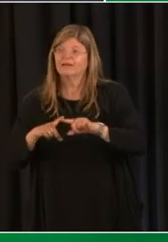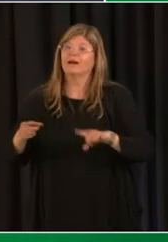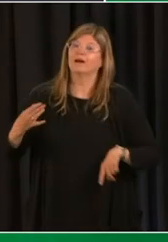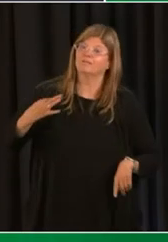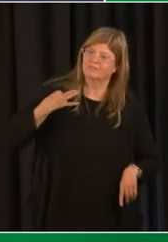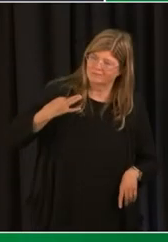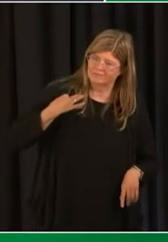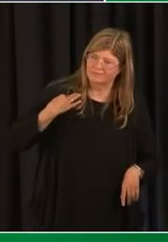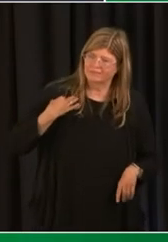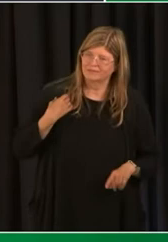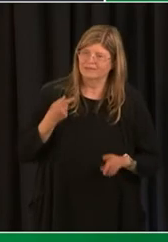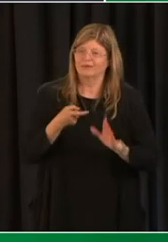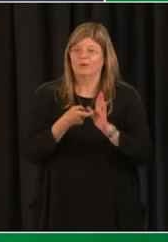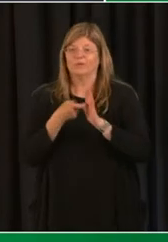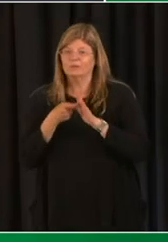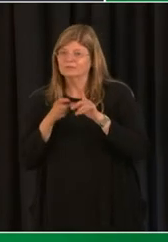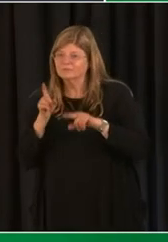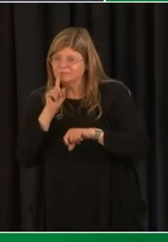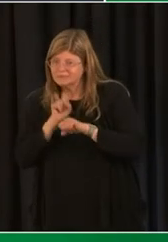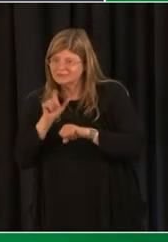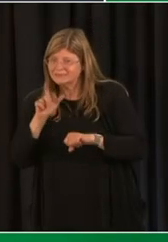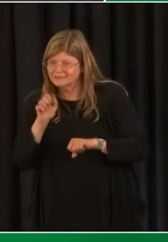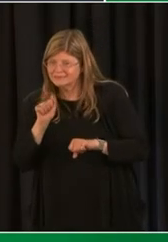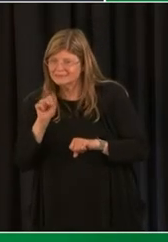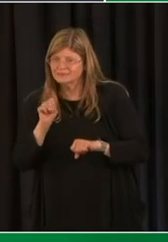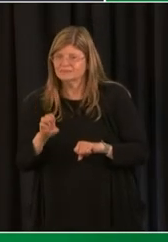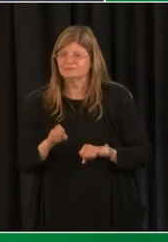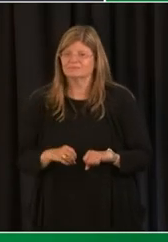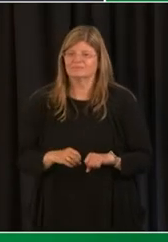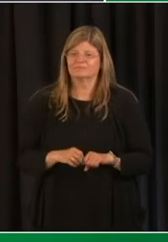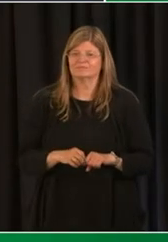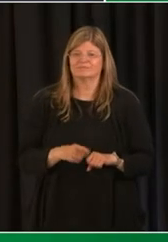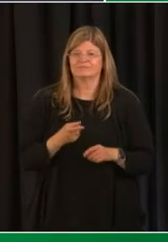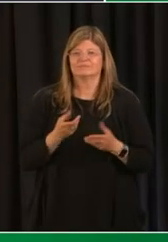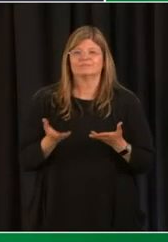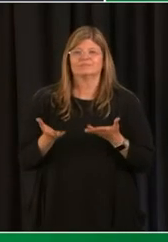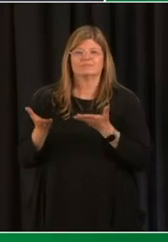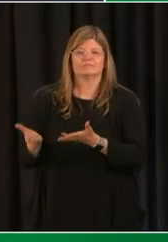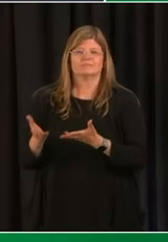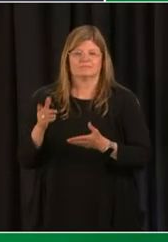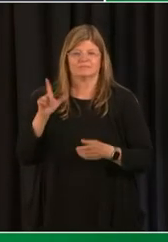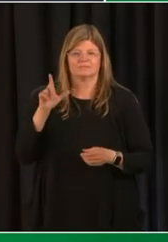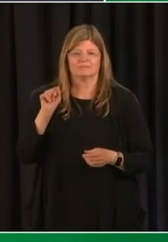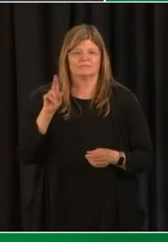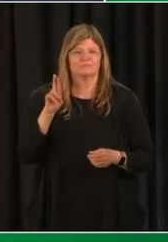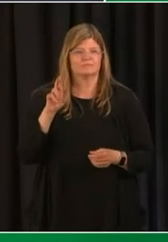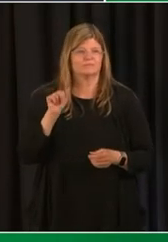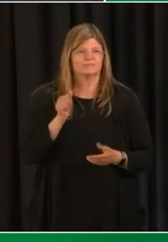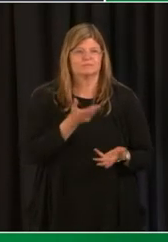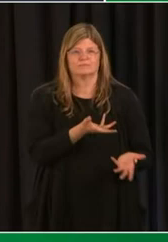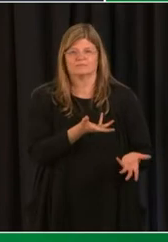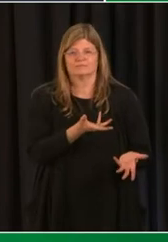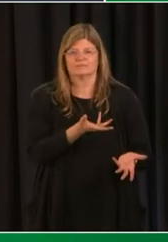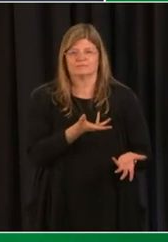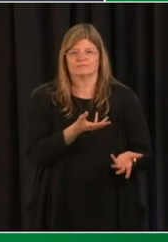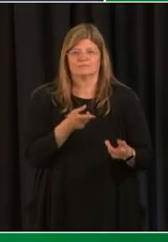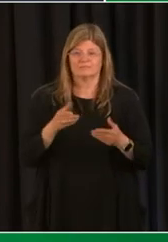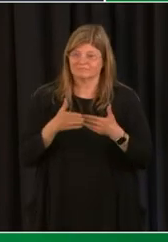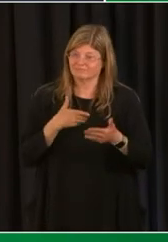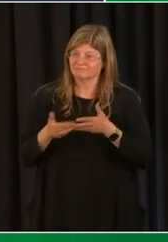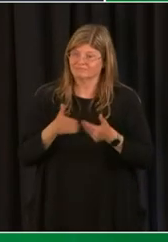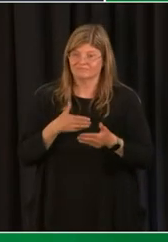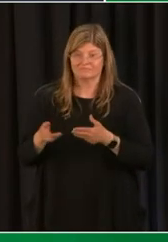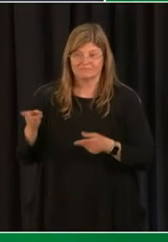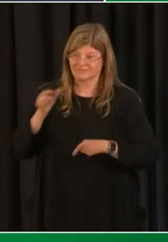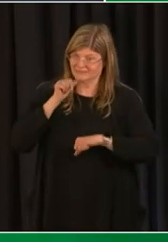actually contemplates that. It So, does. Laura, can you talk to us about what folks need to provide and how they can apply even if they're